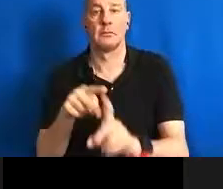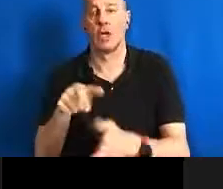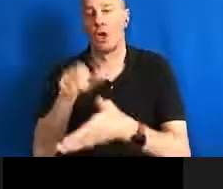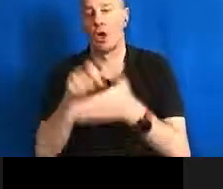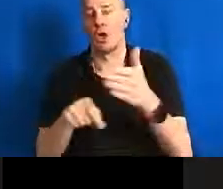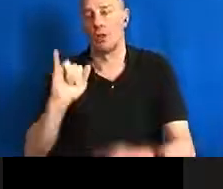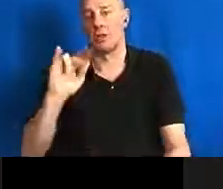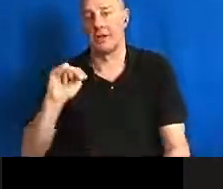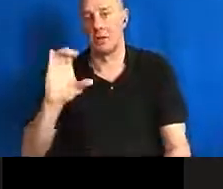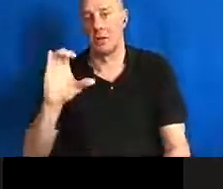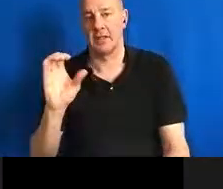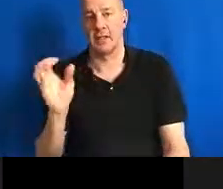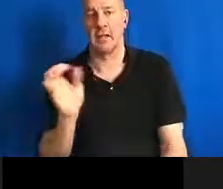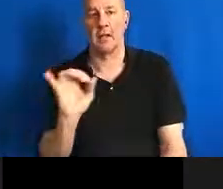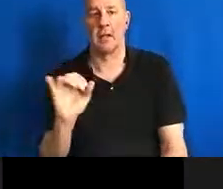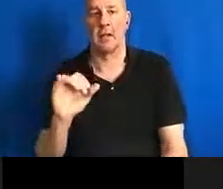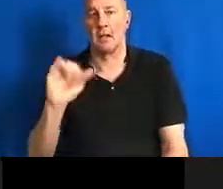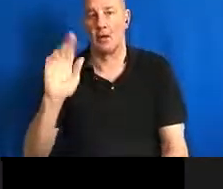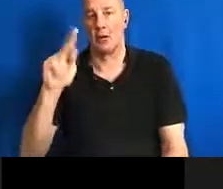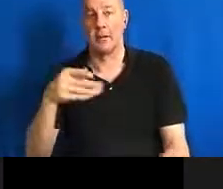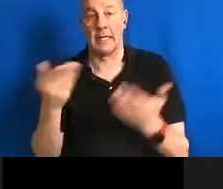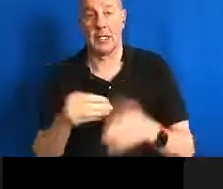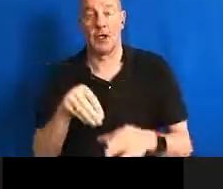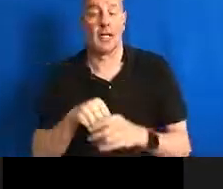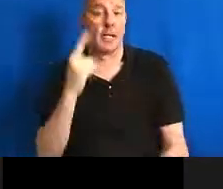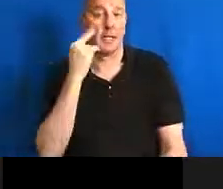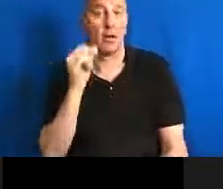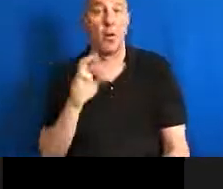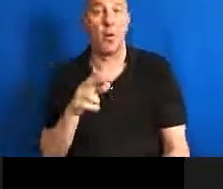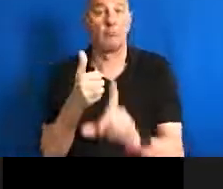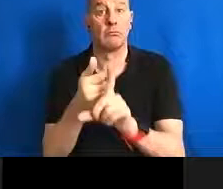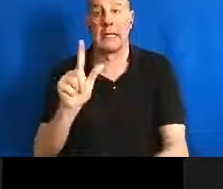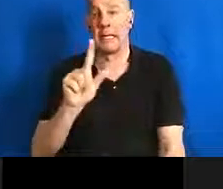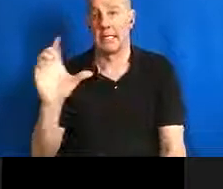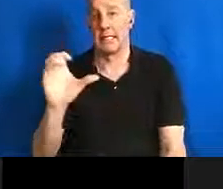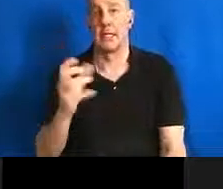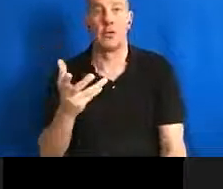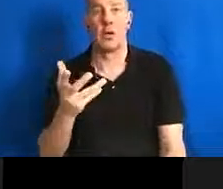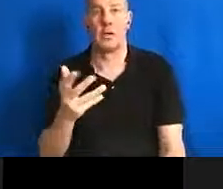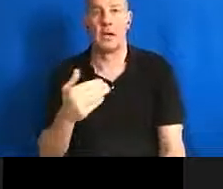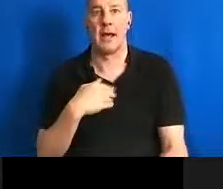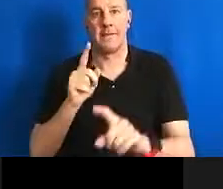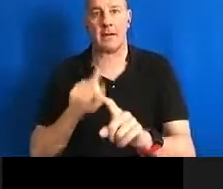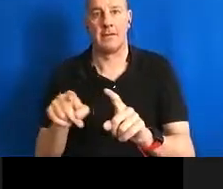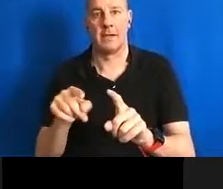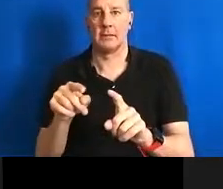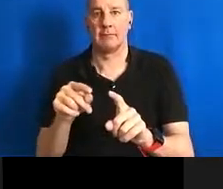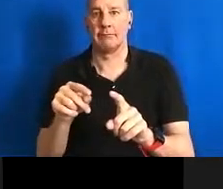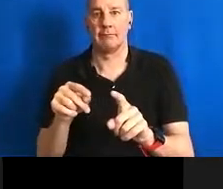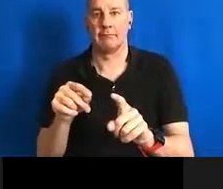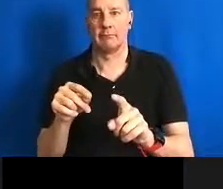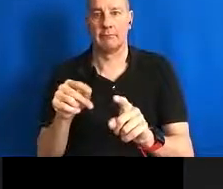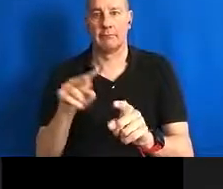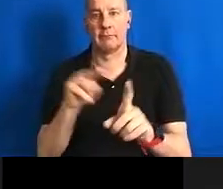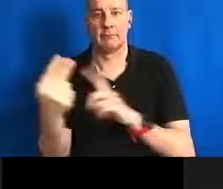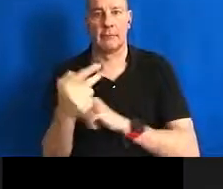incorporation as like a corporation here in California, or you're an LLC that wants to be treated something else, you can do this. Going to the next